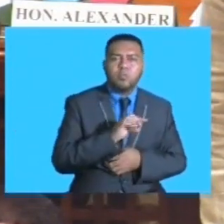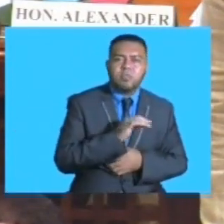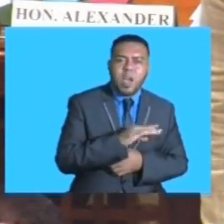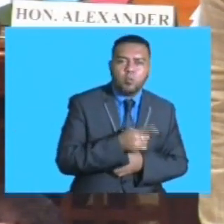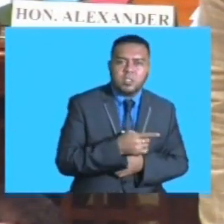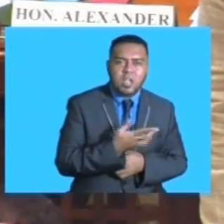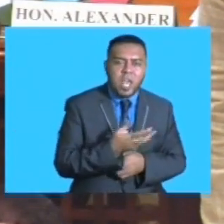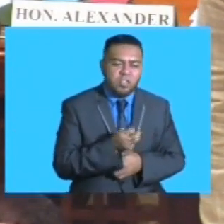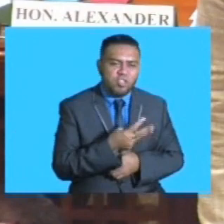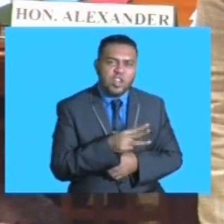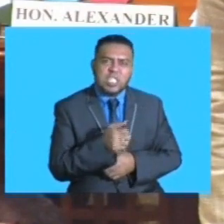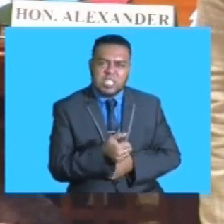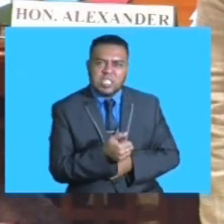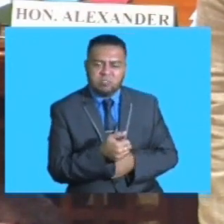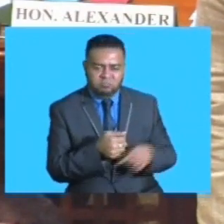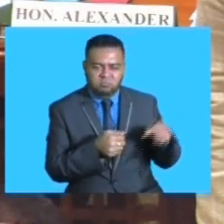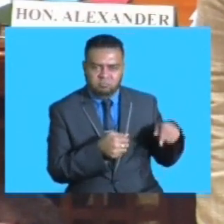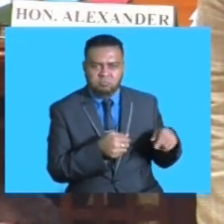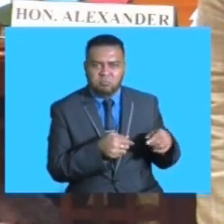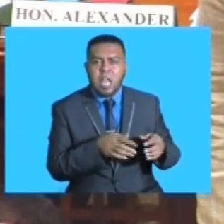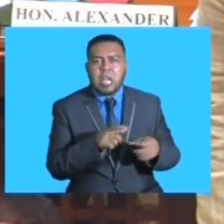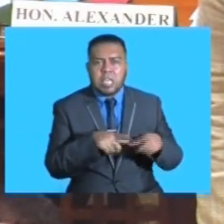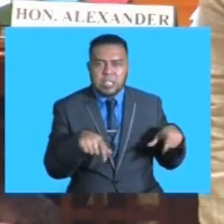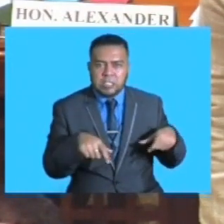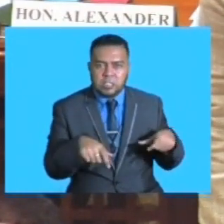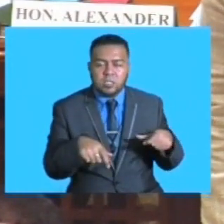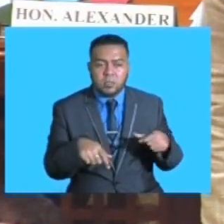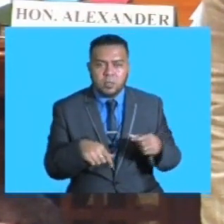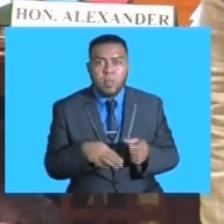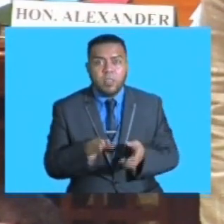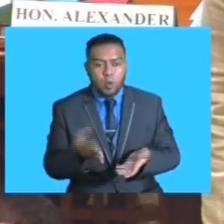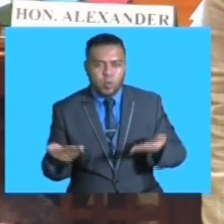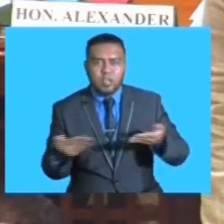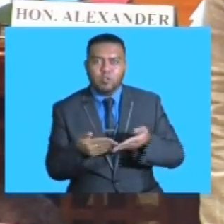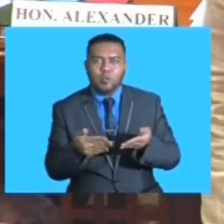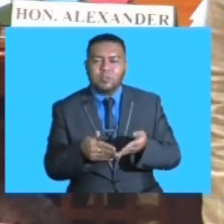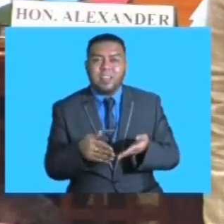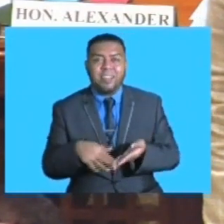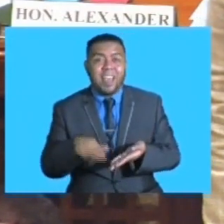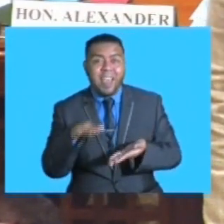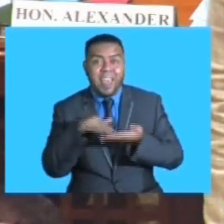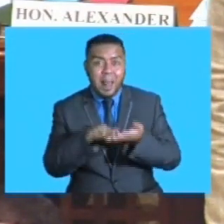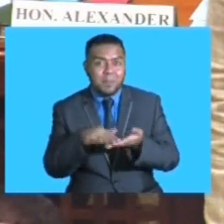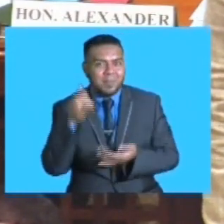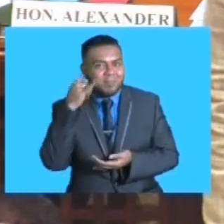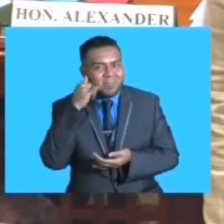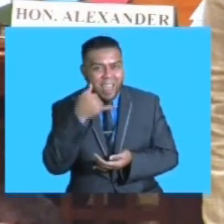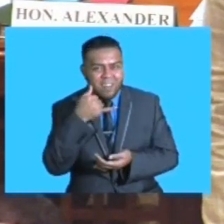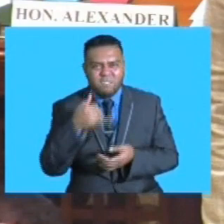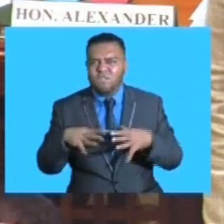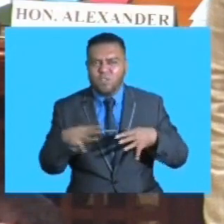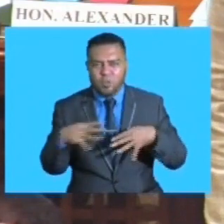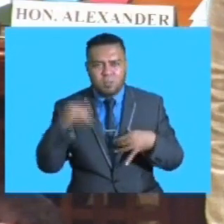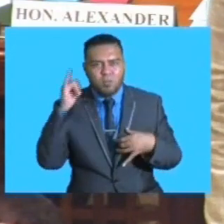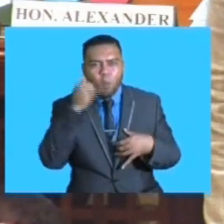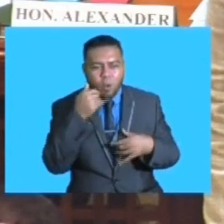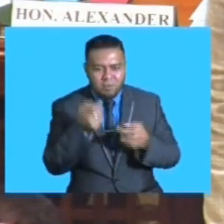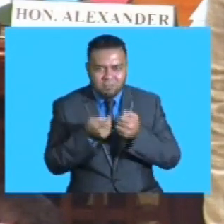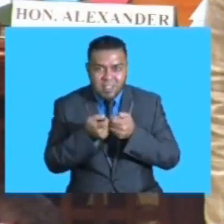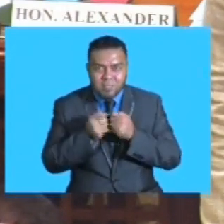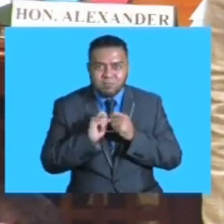2,036. Again, the introduction of a helpline for children in 2015, for domestic violence